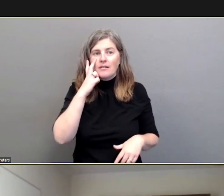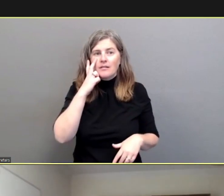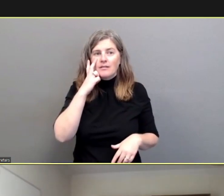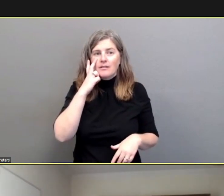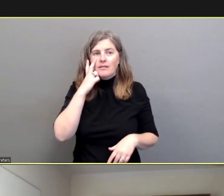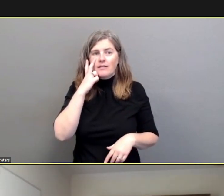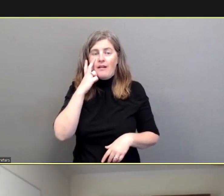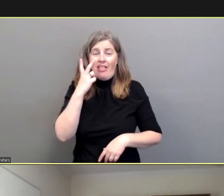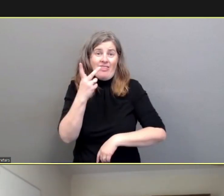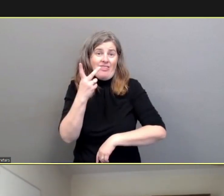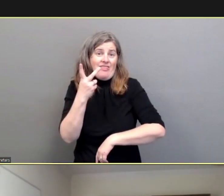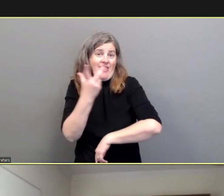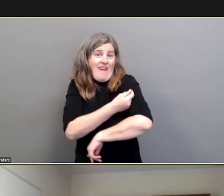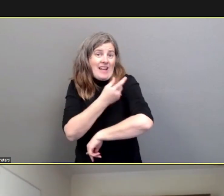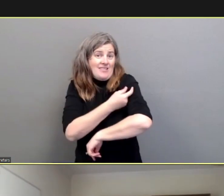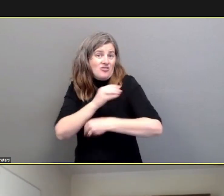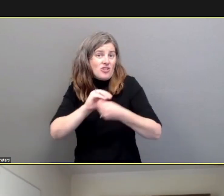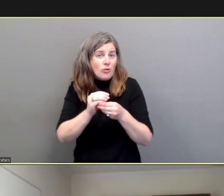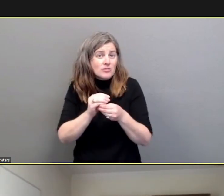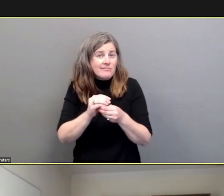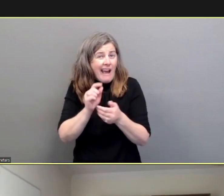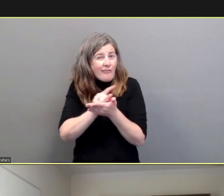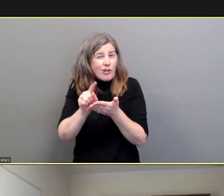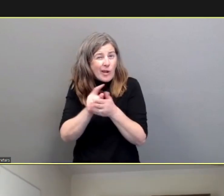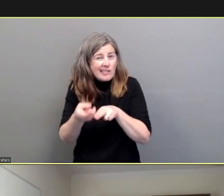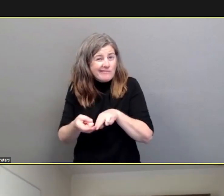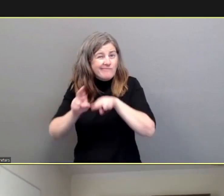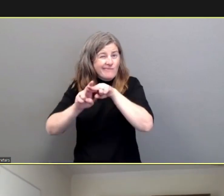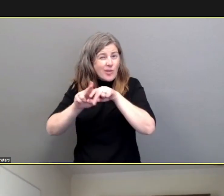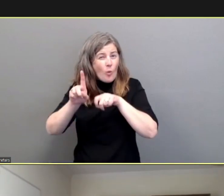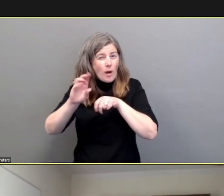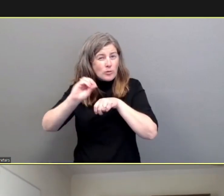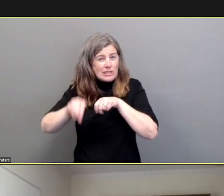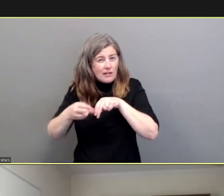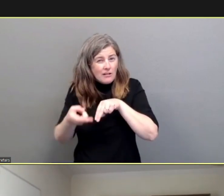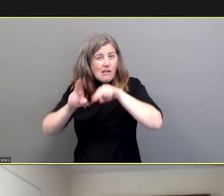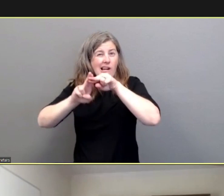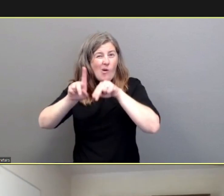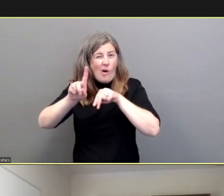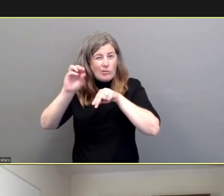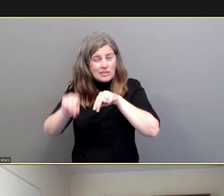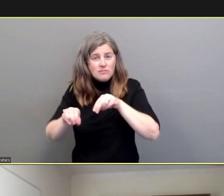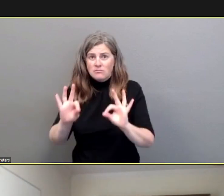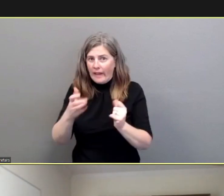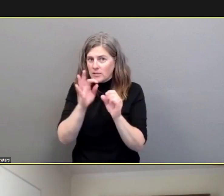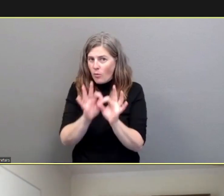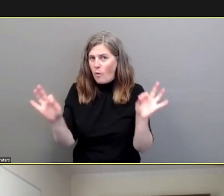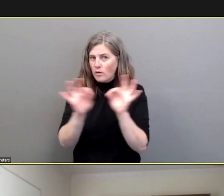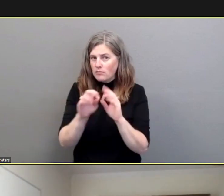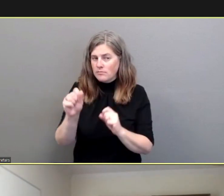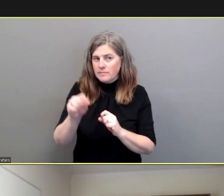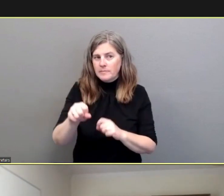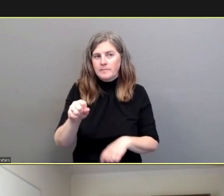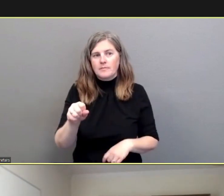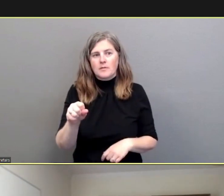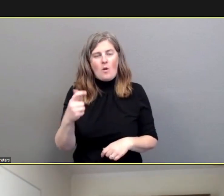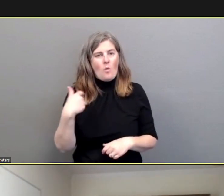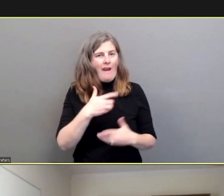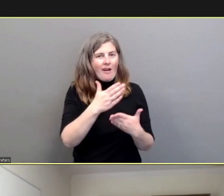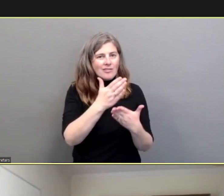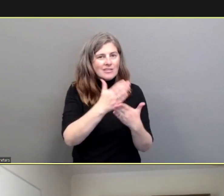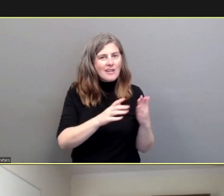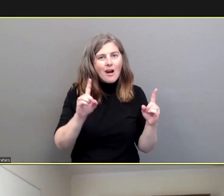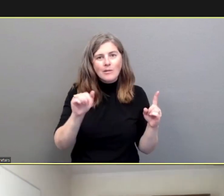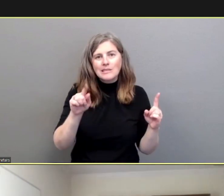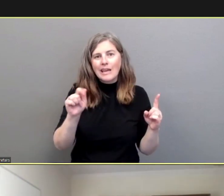vaccination rate go up by 1% a week. That's a big deal because we had data and survey data